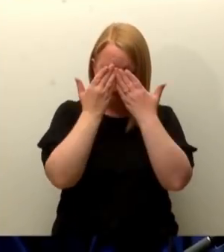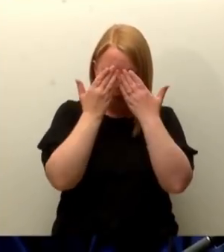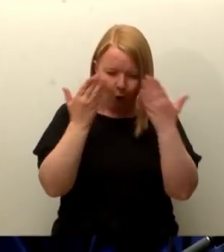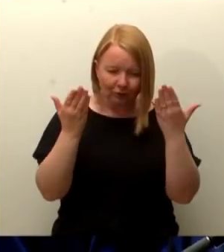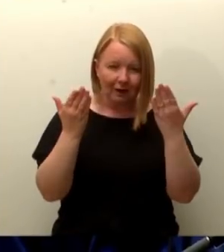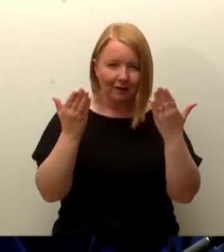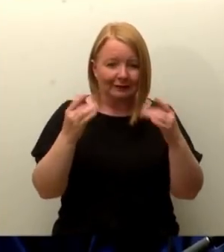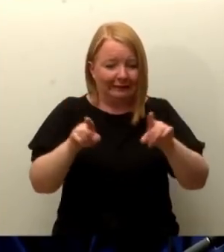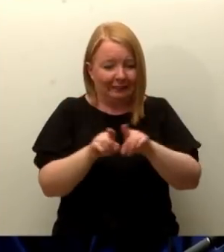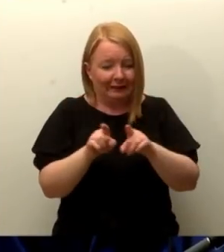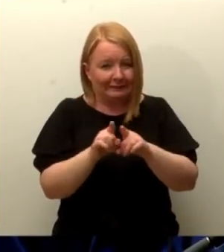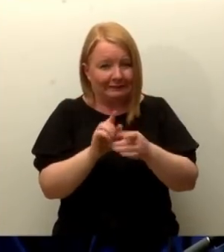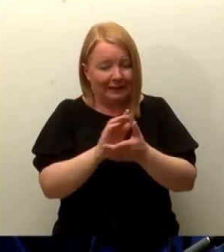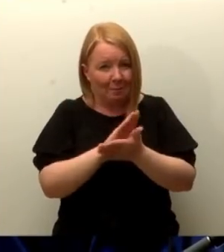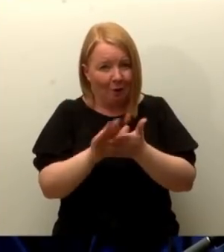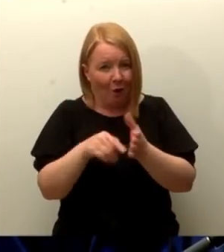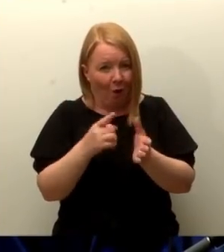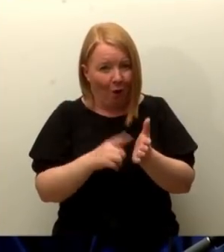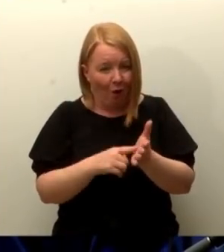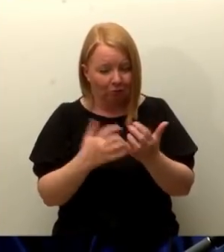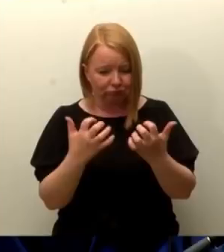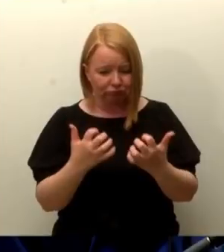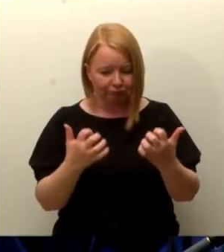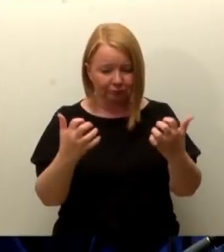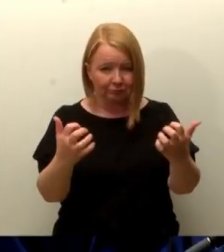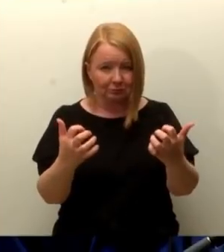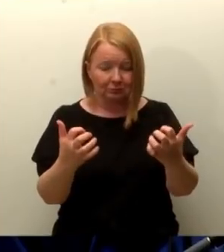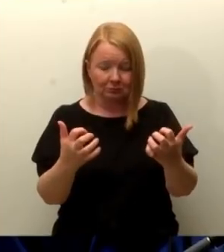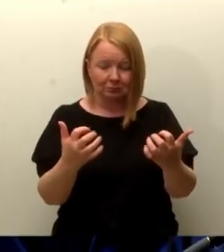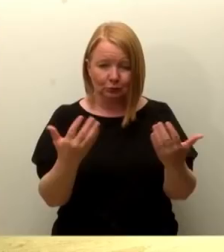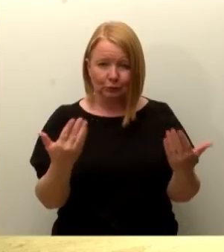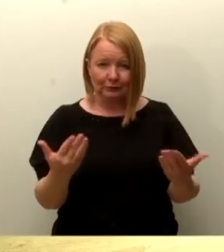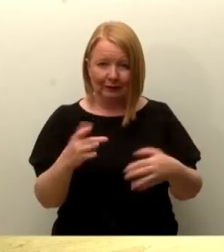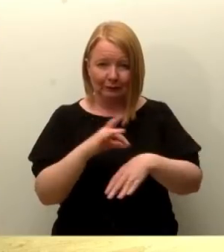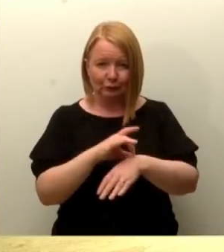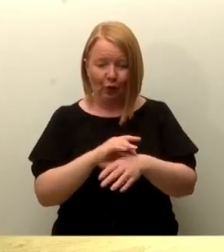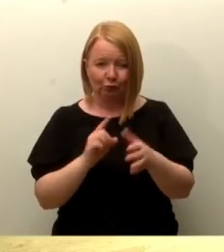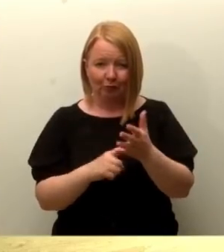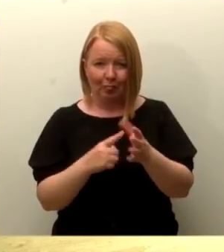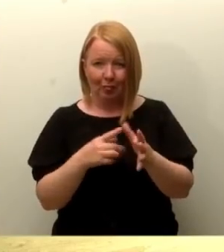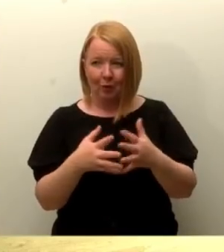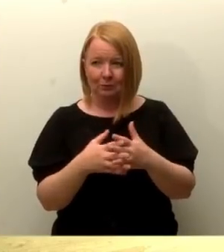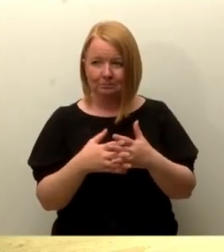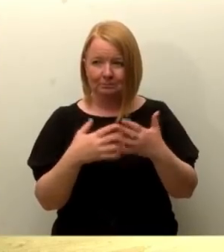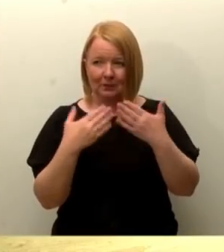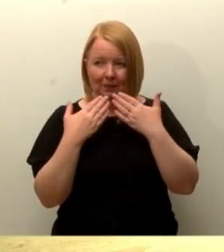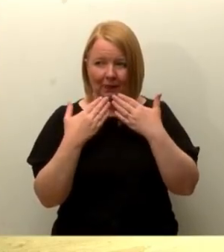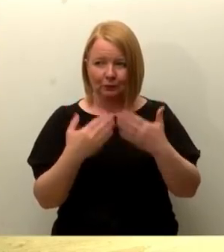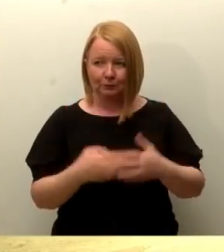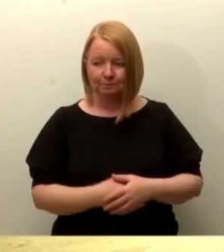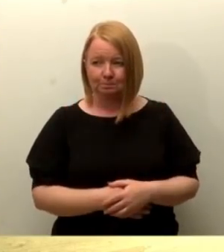same hall with this honorary degree of Doctor of Law. Thank you very much.